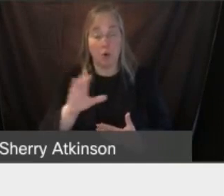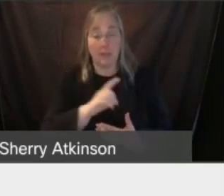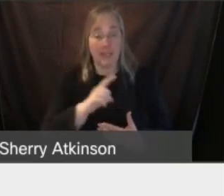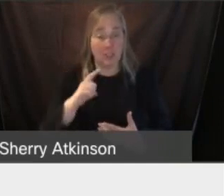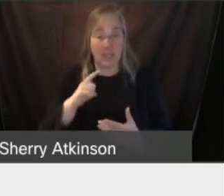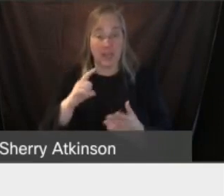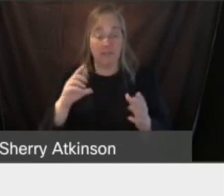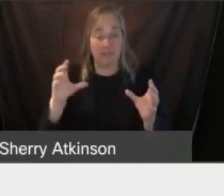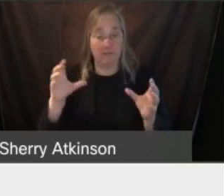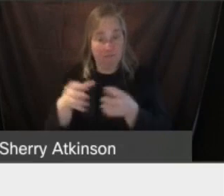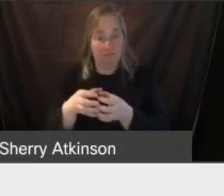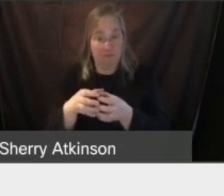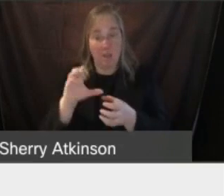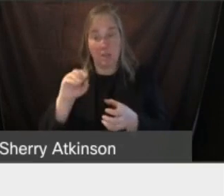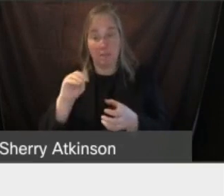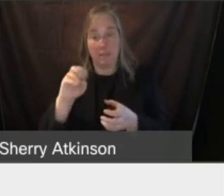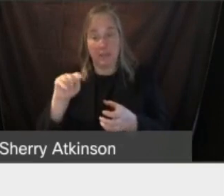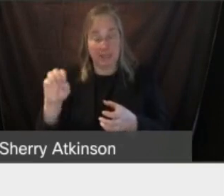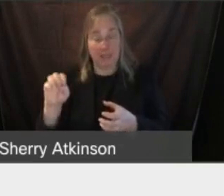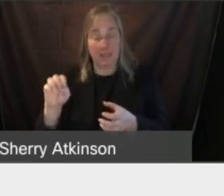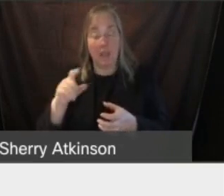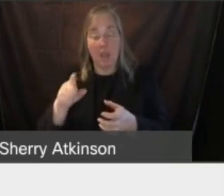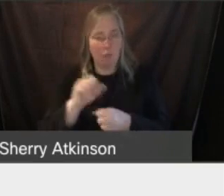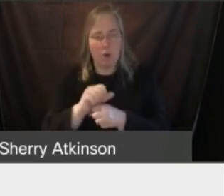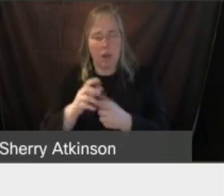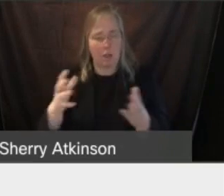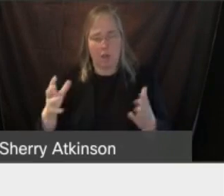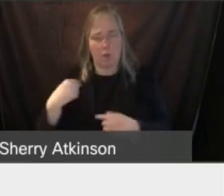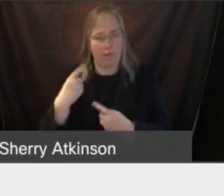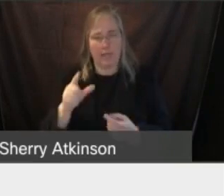have been working a lot over the past 12, 18 months.